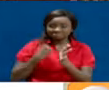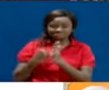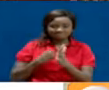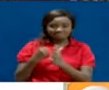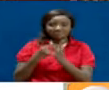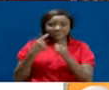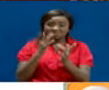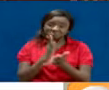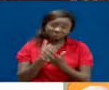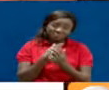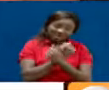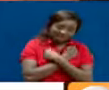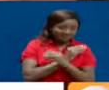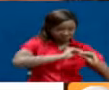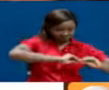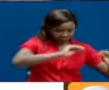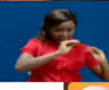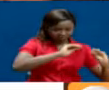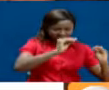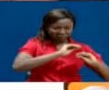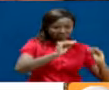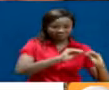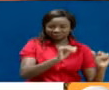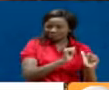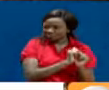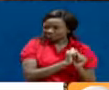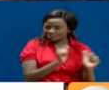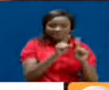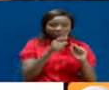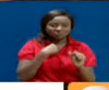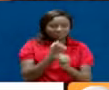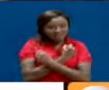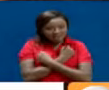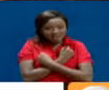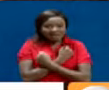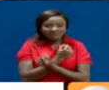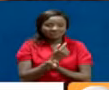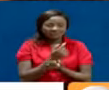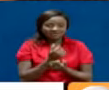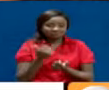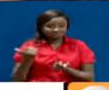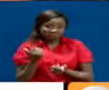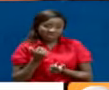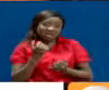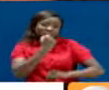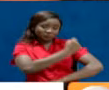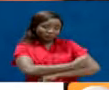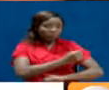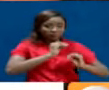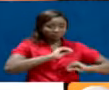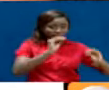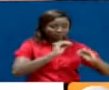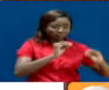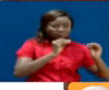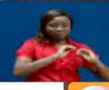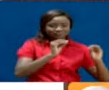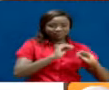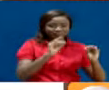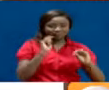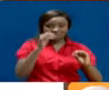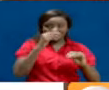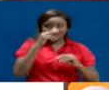loved teaching very much, and I loved my girls. I was teaching in a girls' school. I was teaching at Kenya High